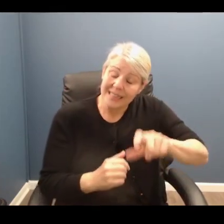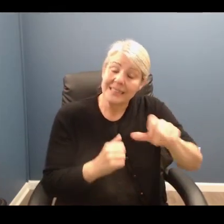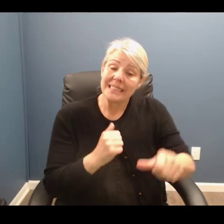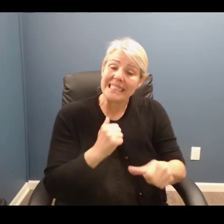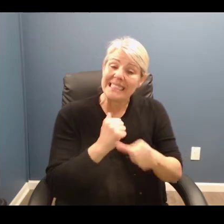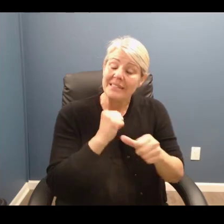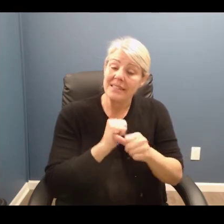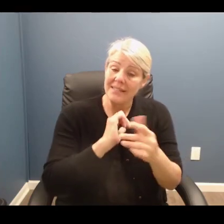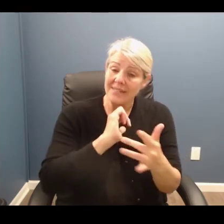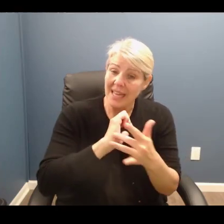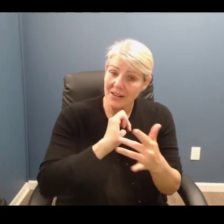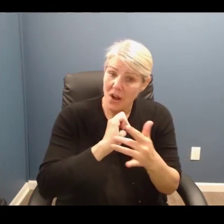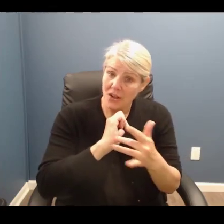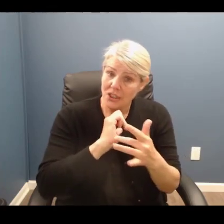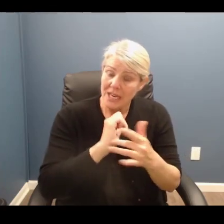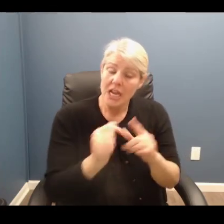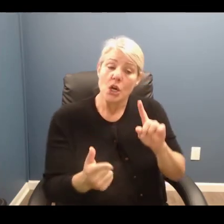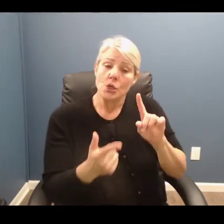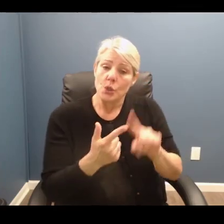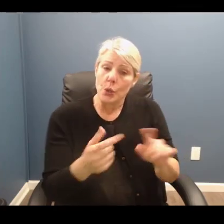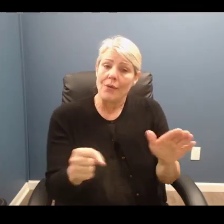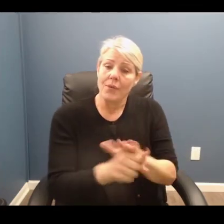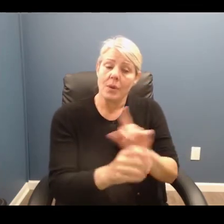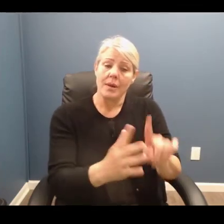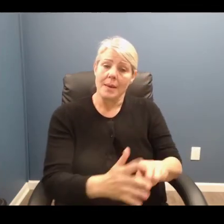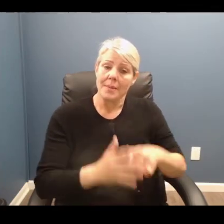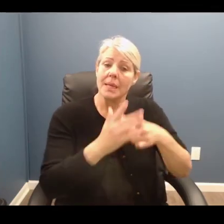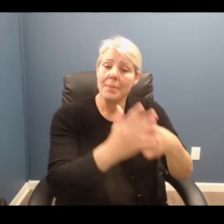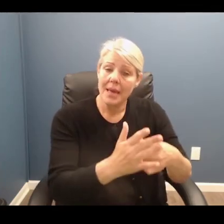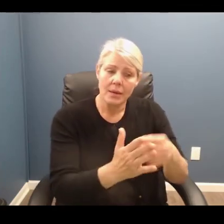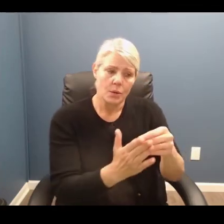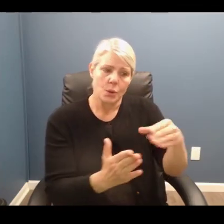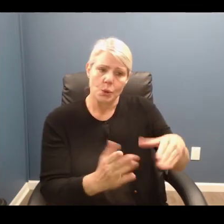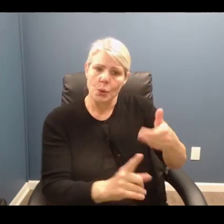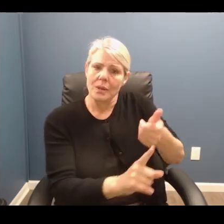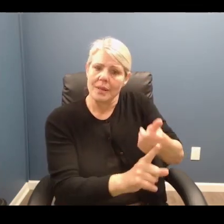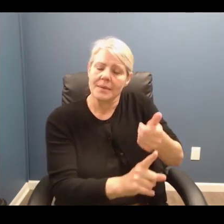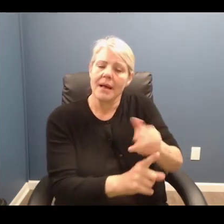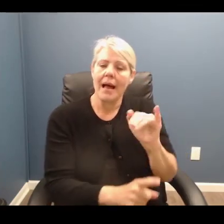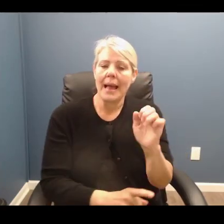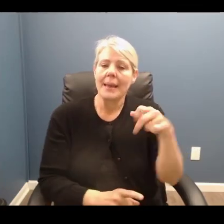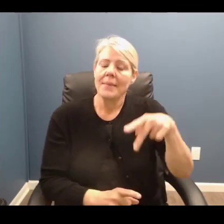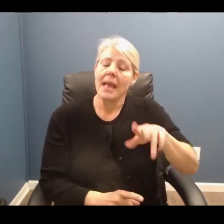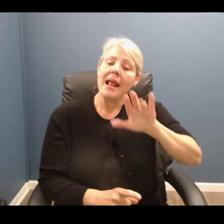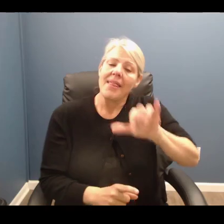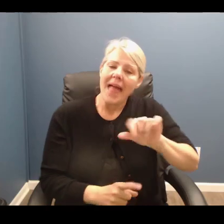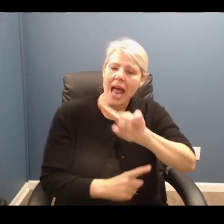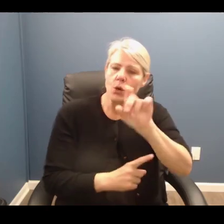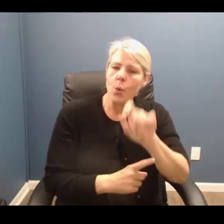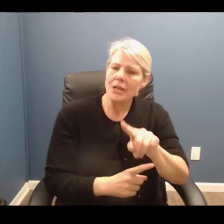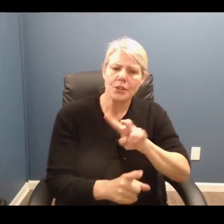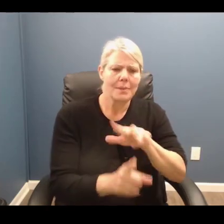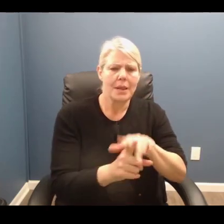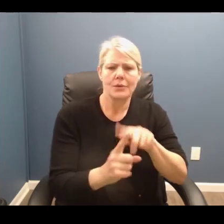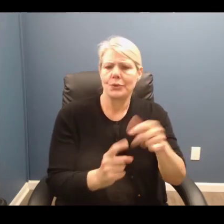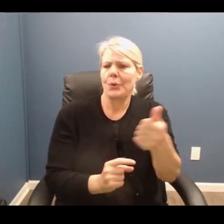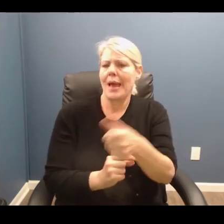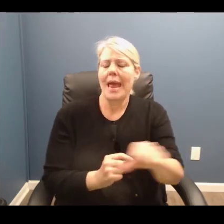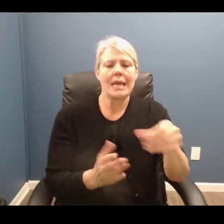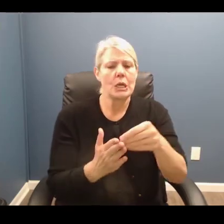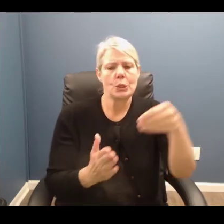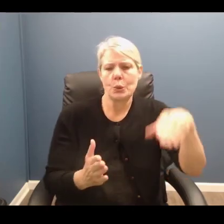services necessary in order to implement the child's IEP? This question applies to students with any